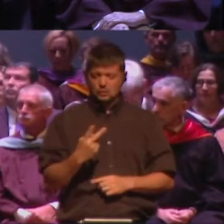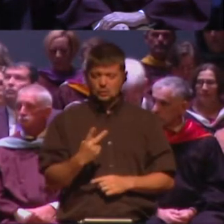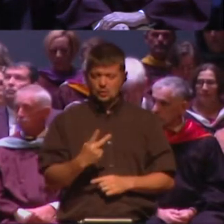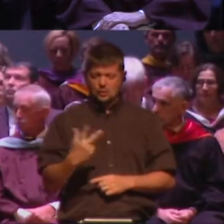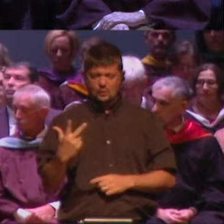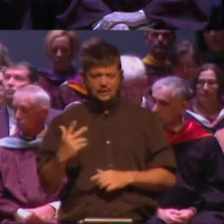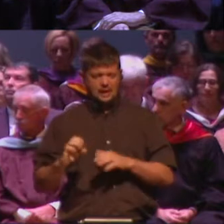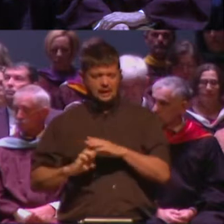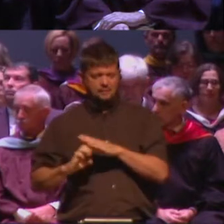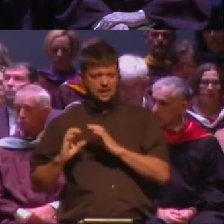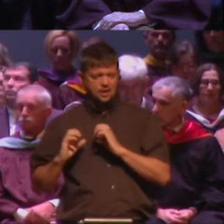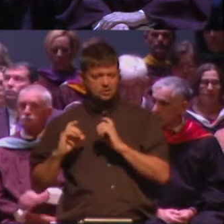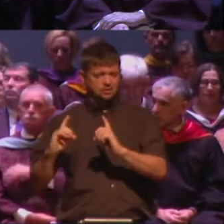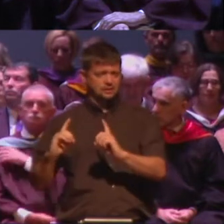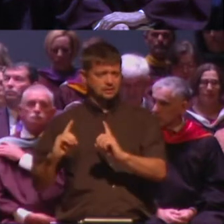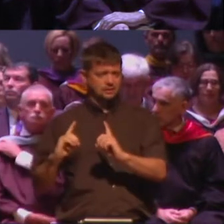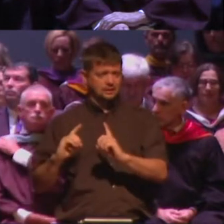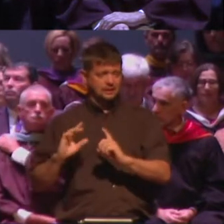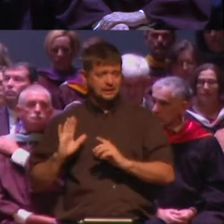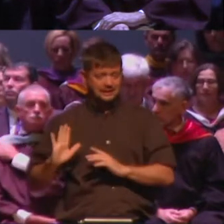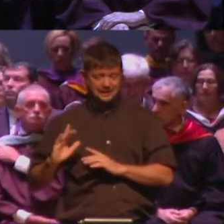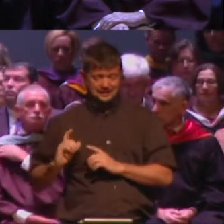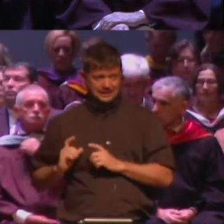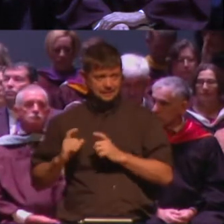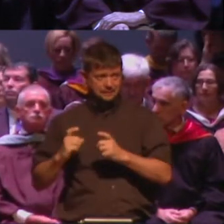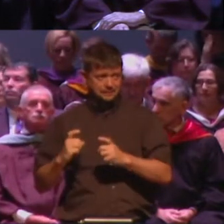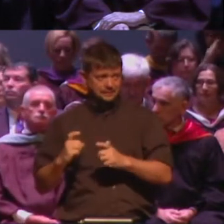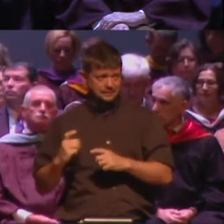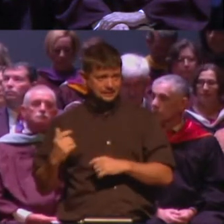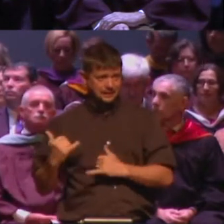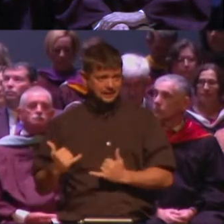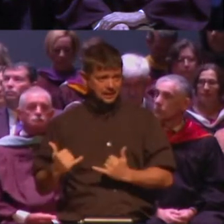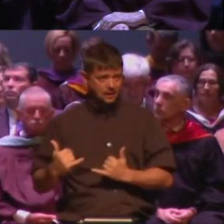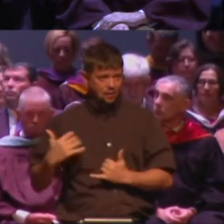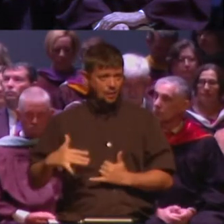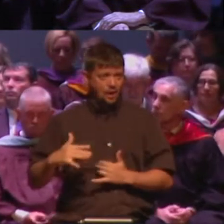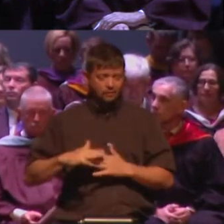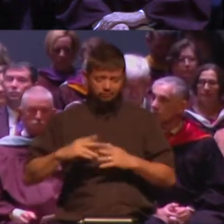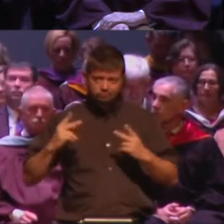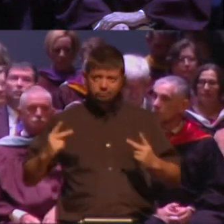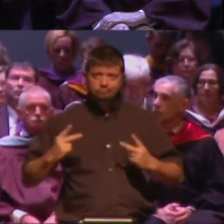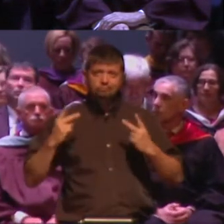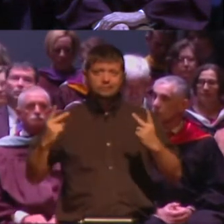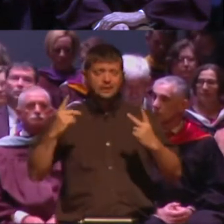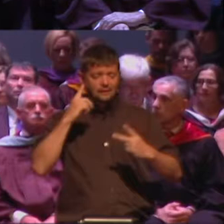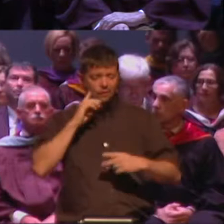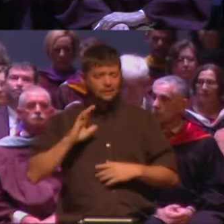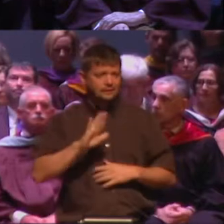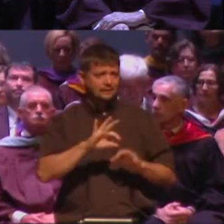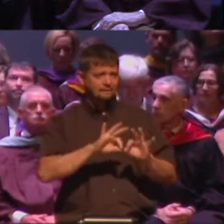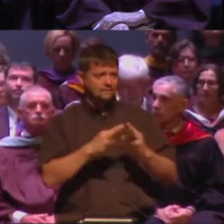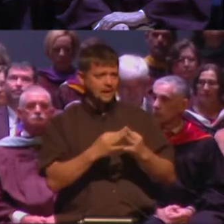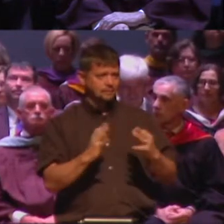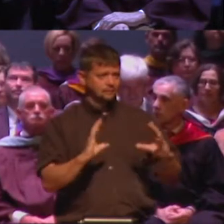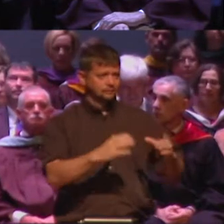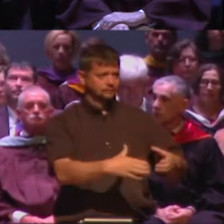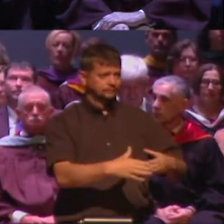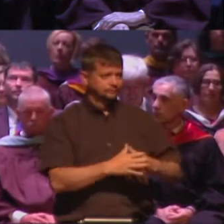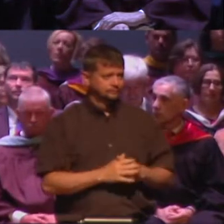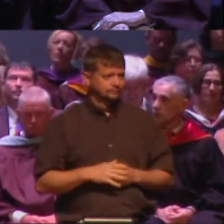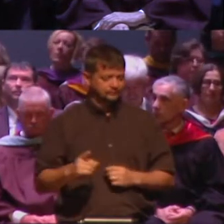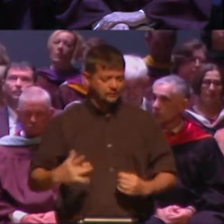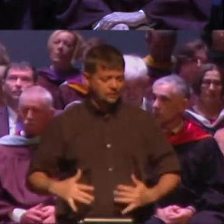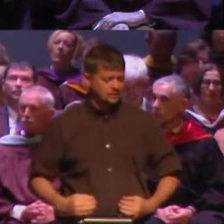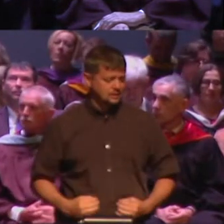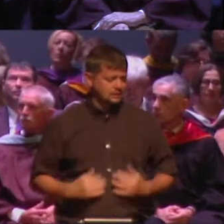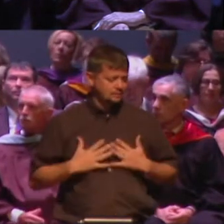elementary education, and his commencement today is certainly a triumph for the entire family. He has inspired his